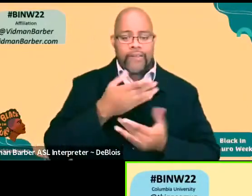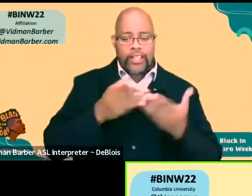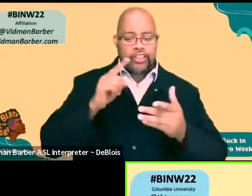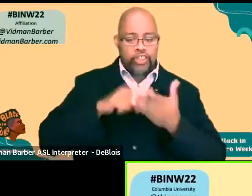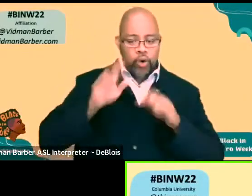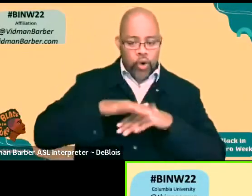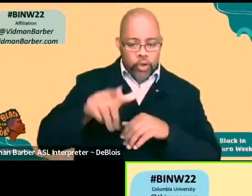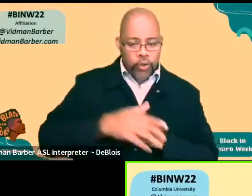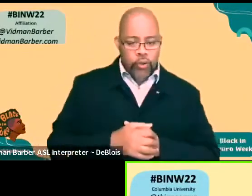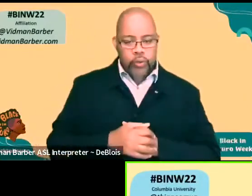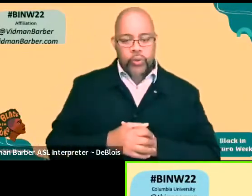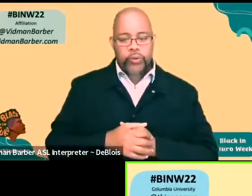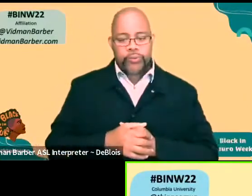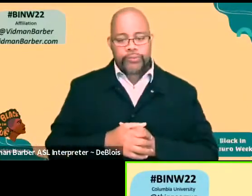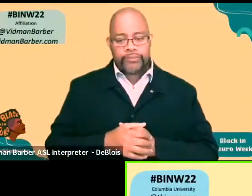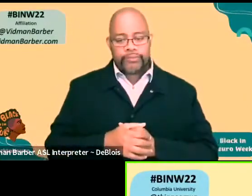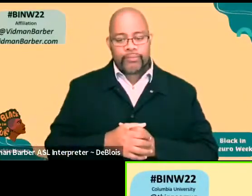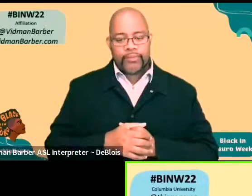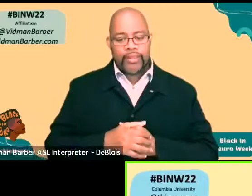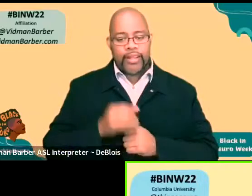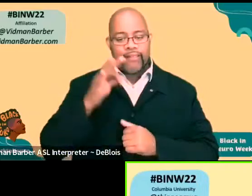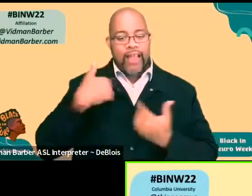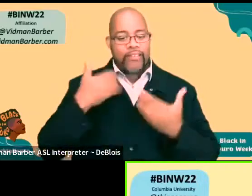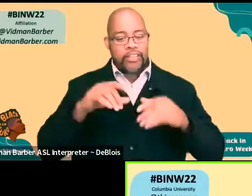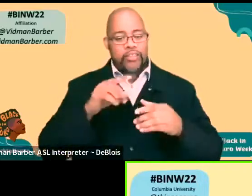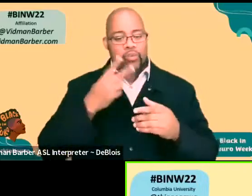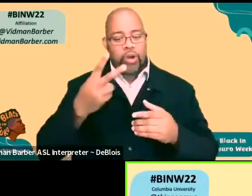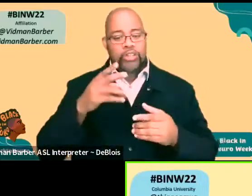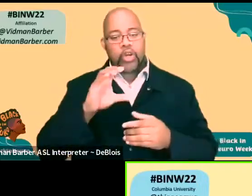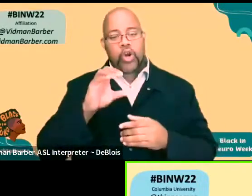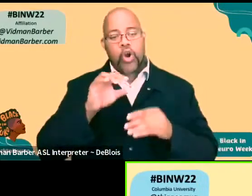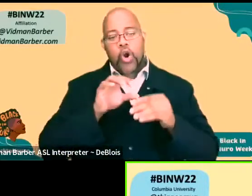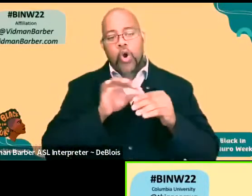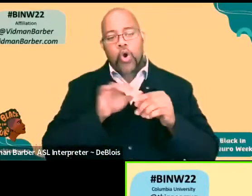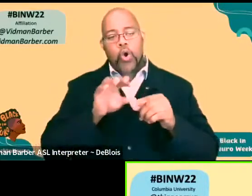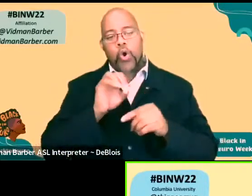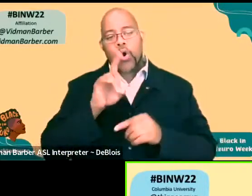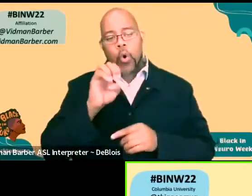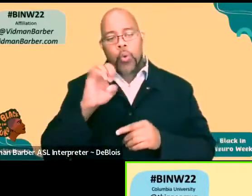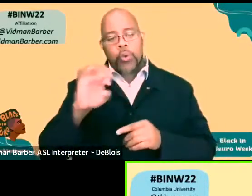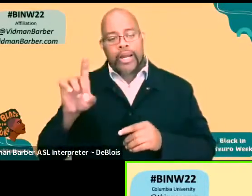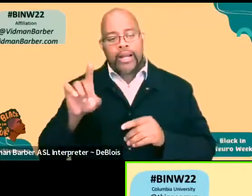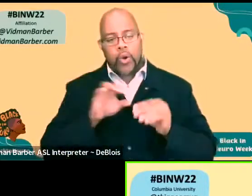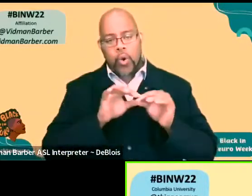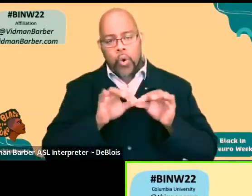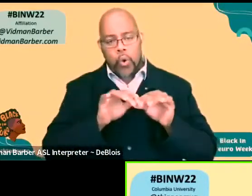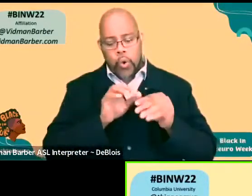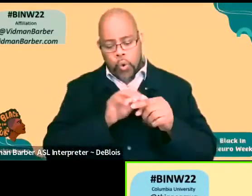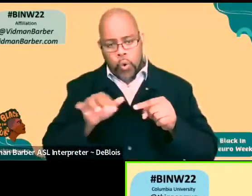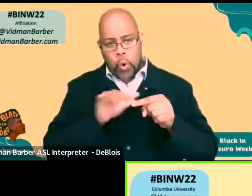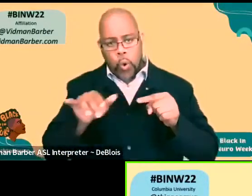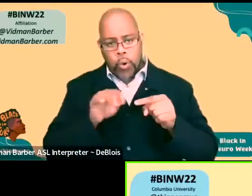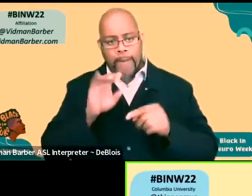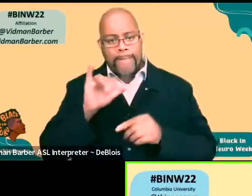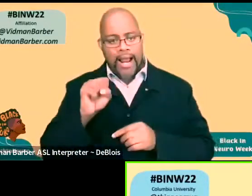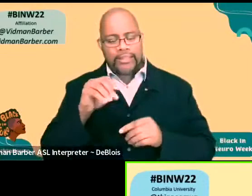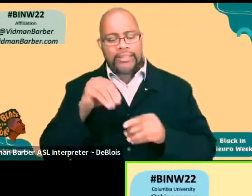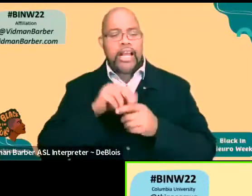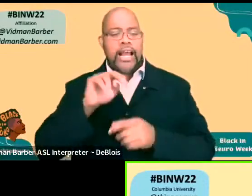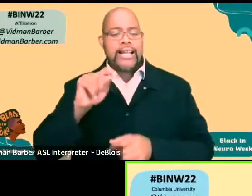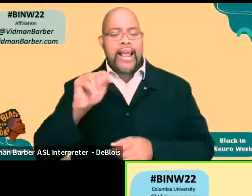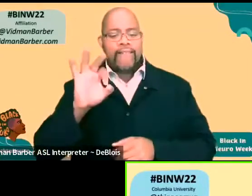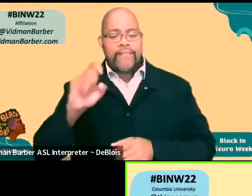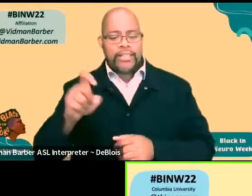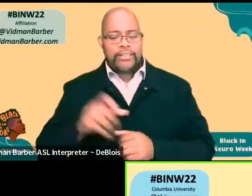It's really bad. If you have a chance, go watch Coded Bias on Netflix. We had a movie reception with